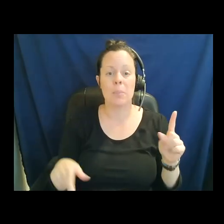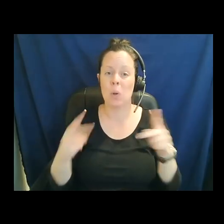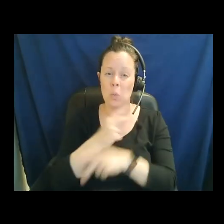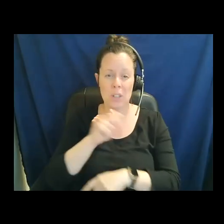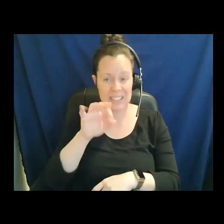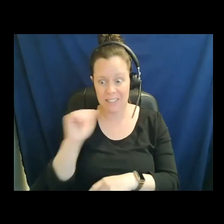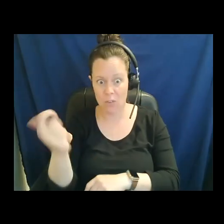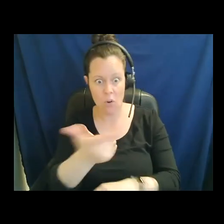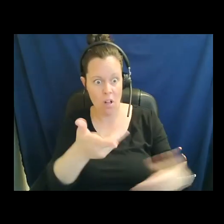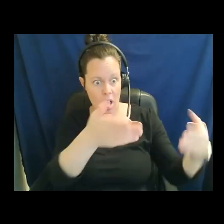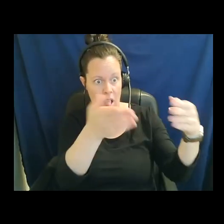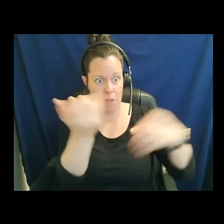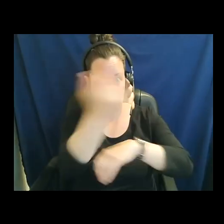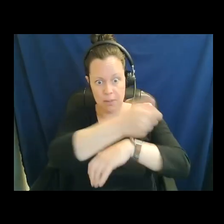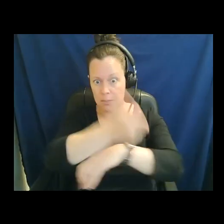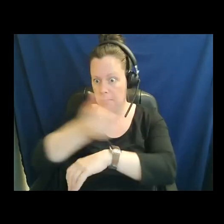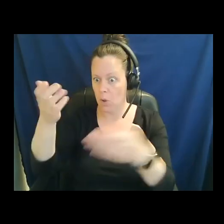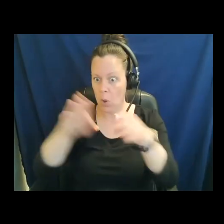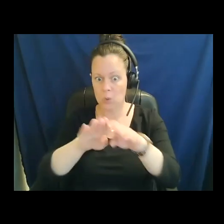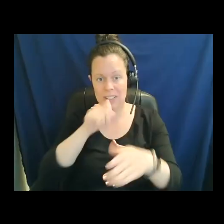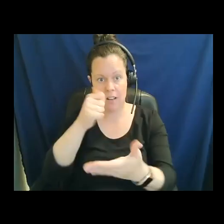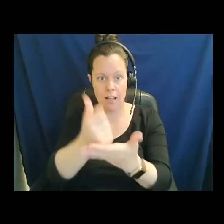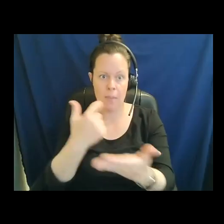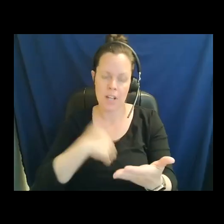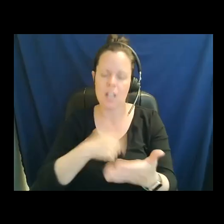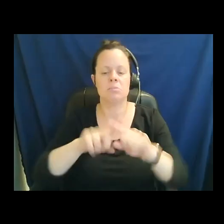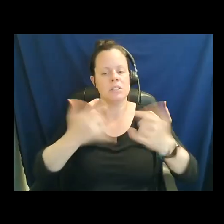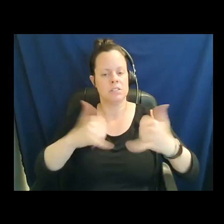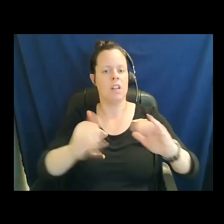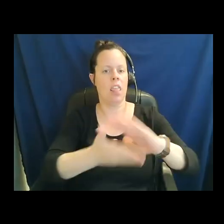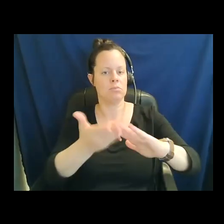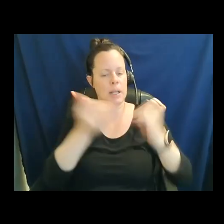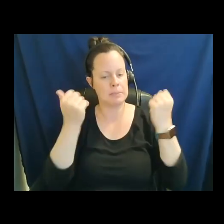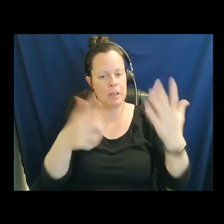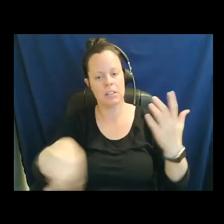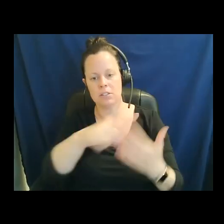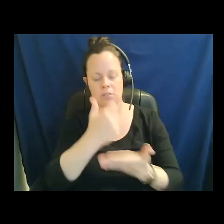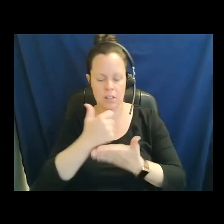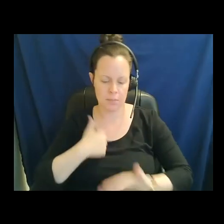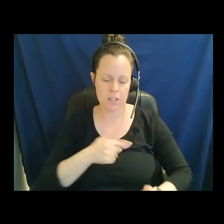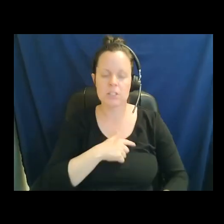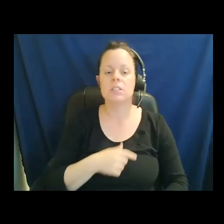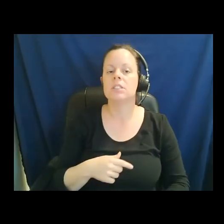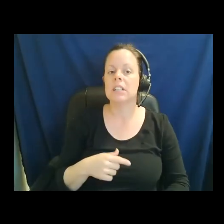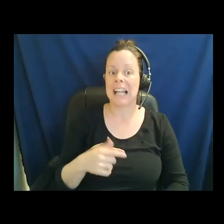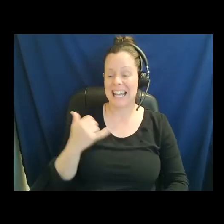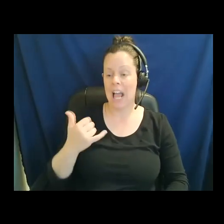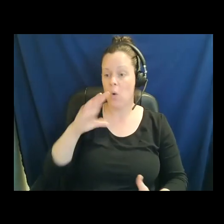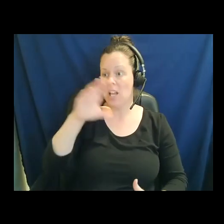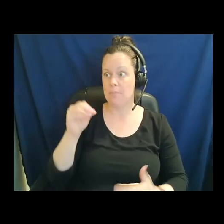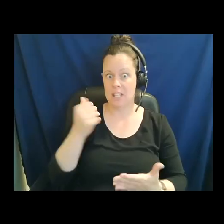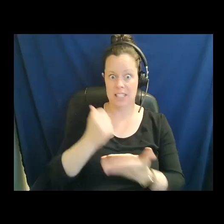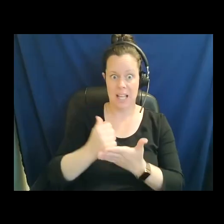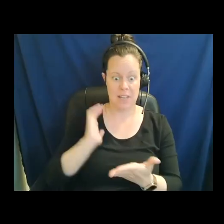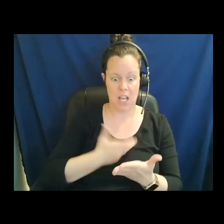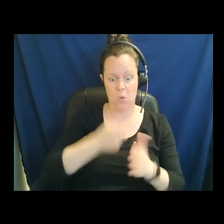there helping us distribute food. There's also the companies and foundations who are supporting our skyrocketing expenses, and an